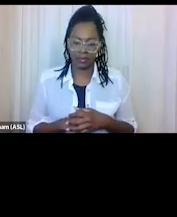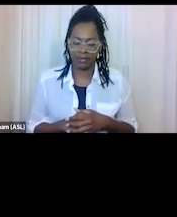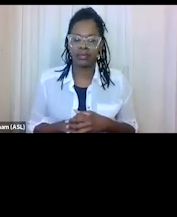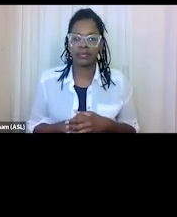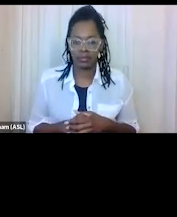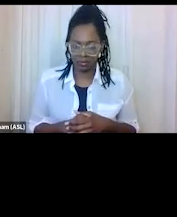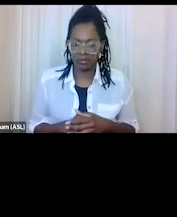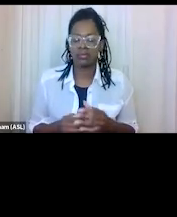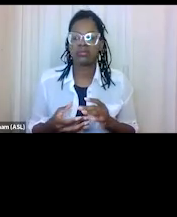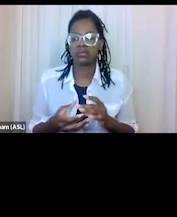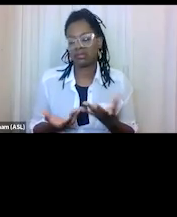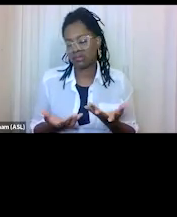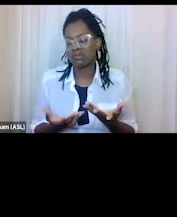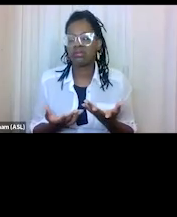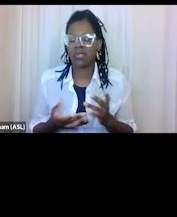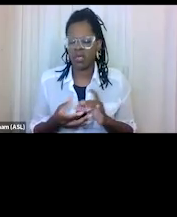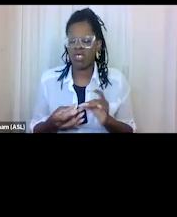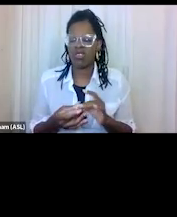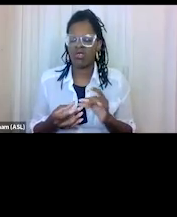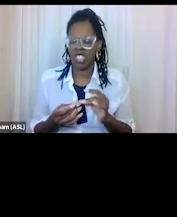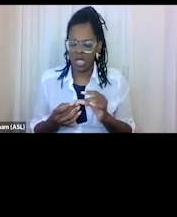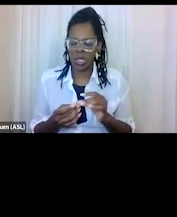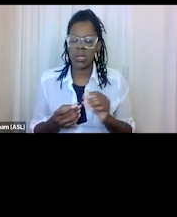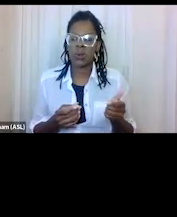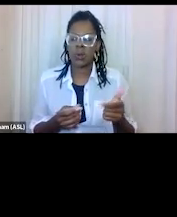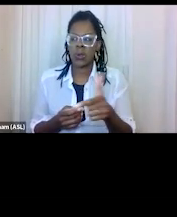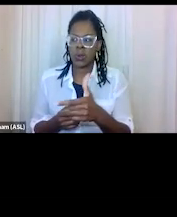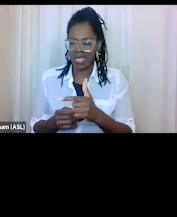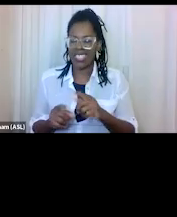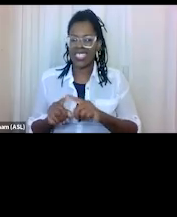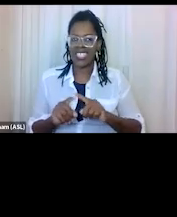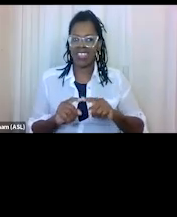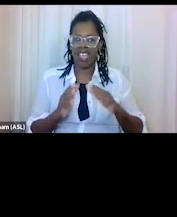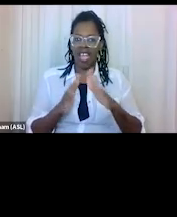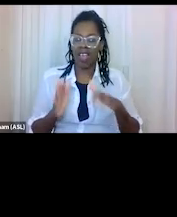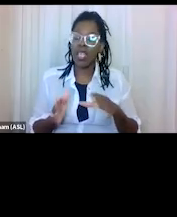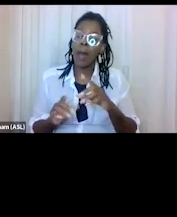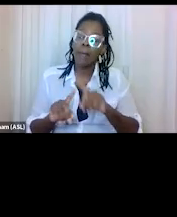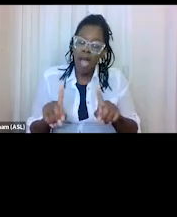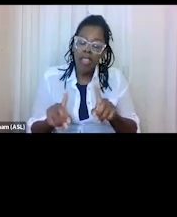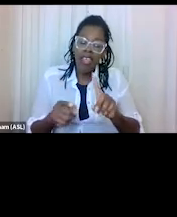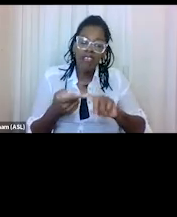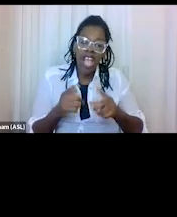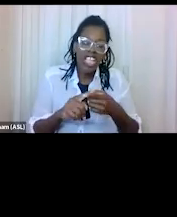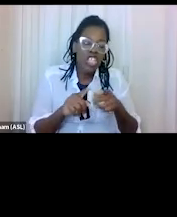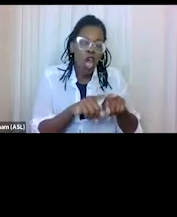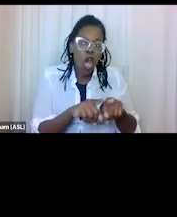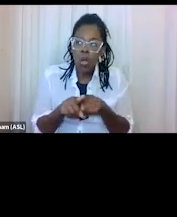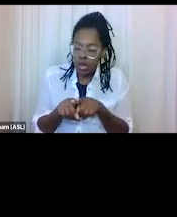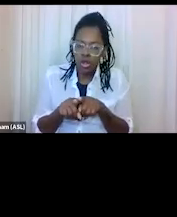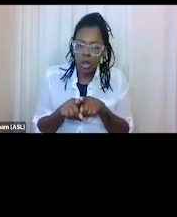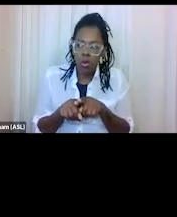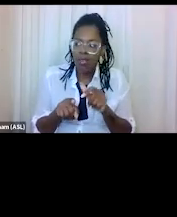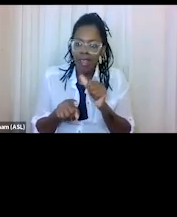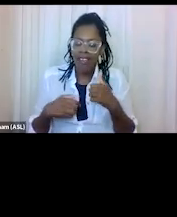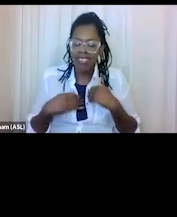As I said, couch surfing, etc. But these friends are also themselves financially unstable and insecure. And so it creates strain in the context of